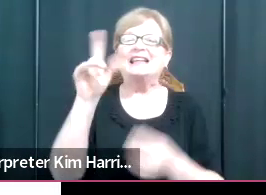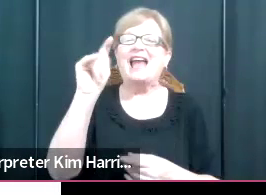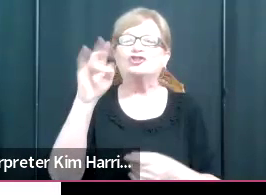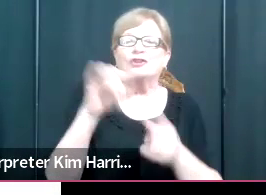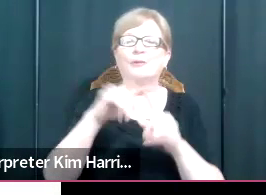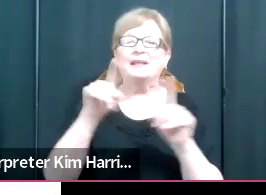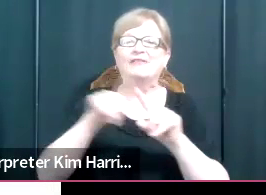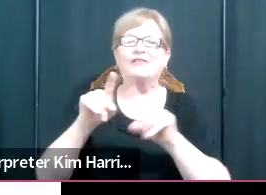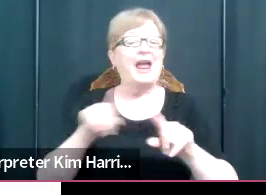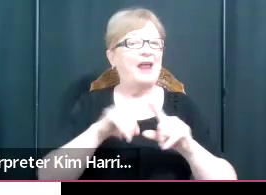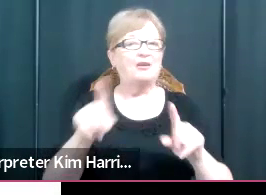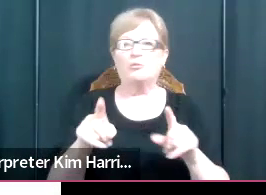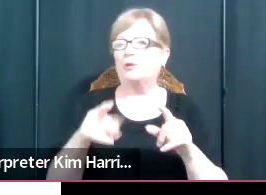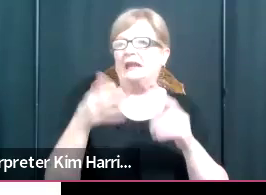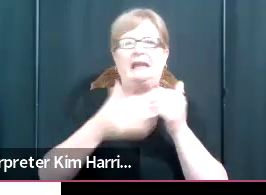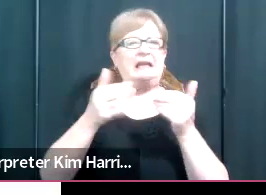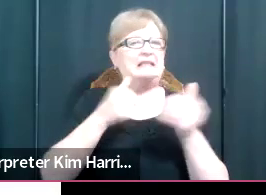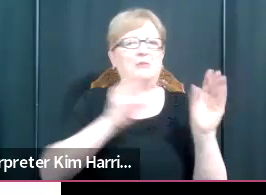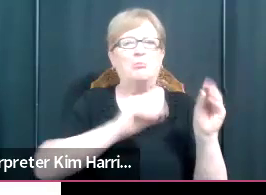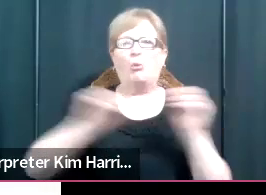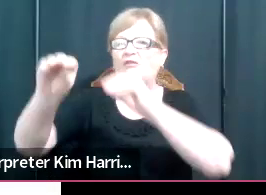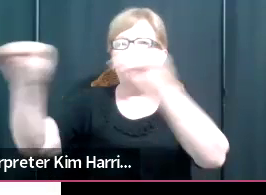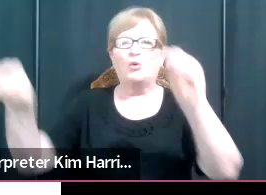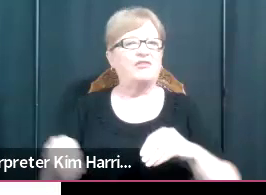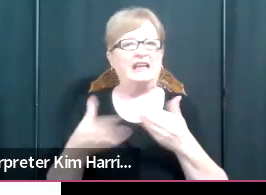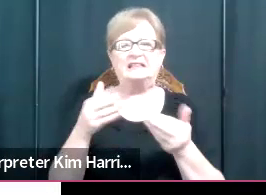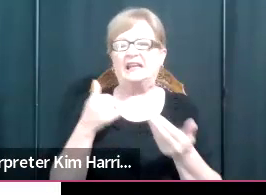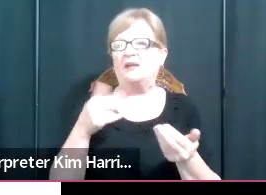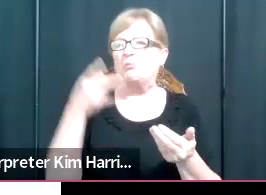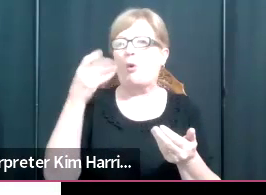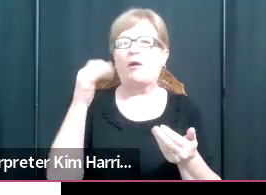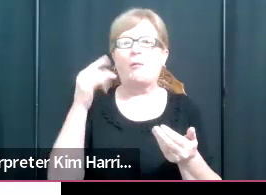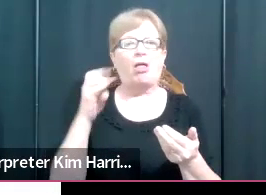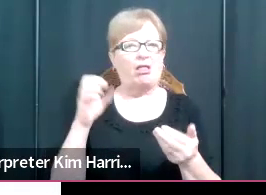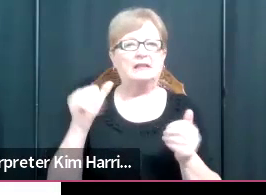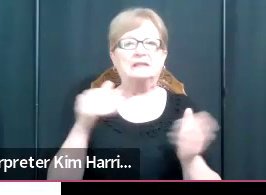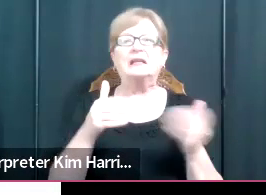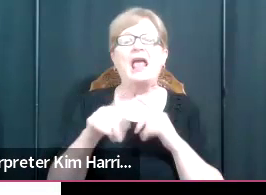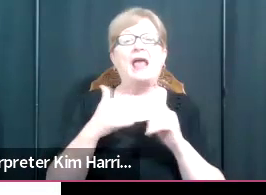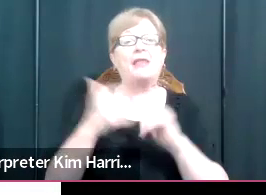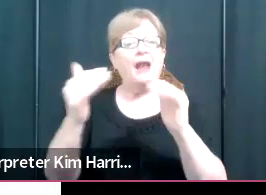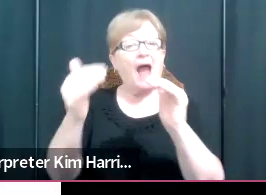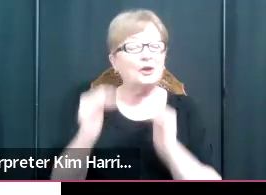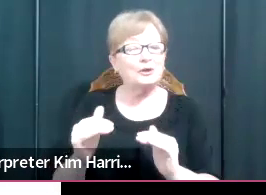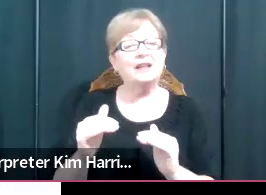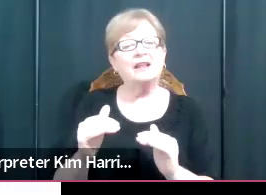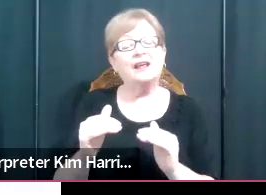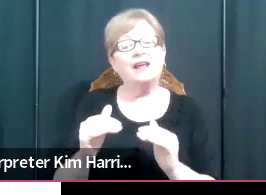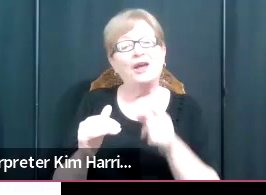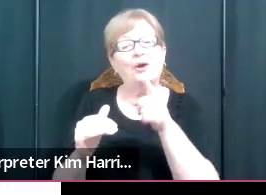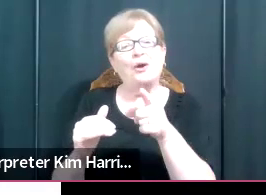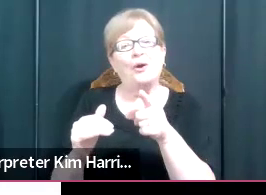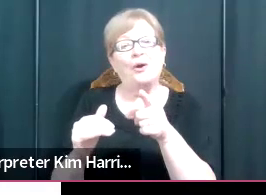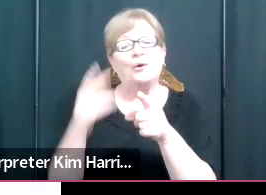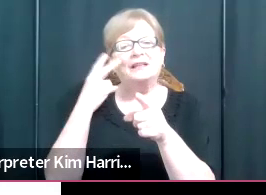portable. So you can do all sorts of things with those. And then underneath the stepping stone picture, we have a